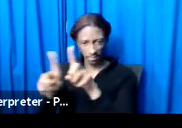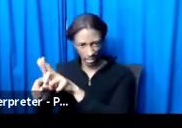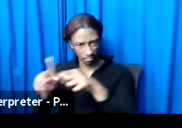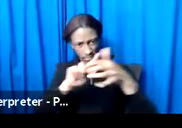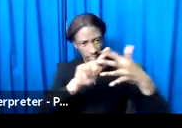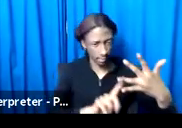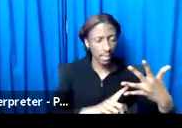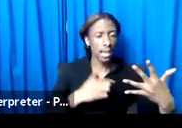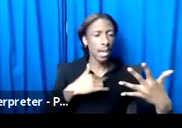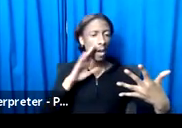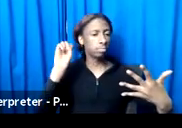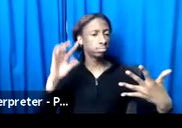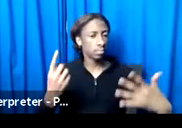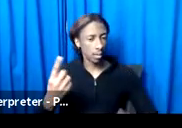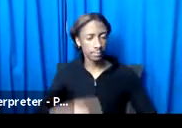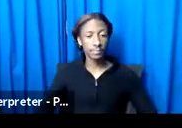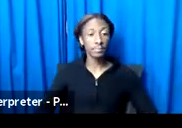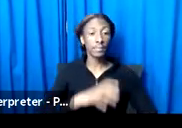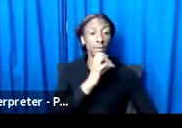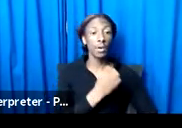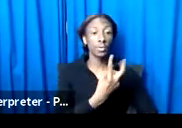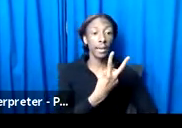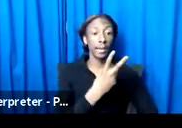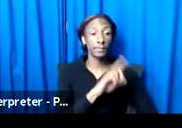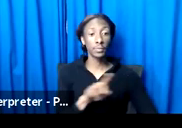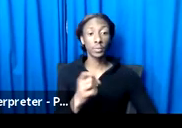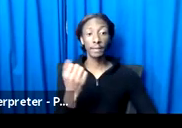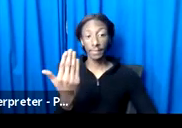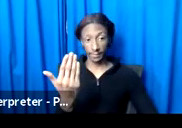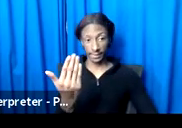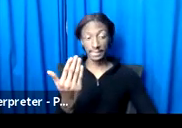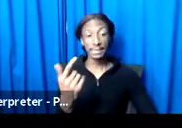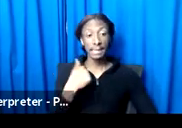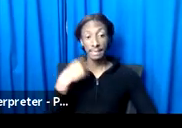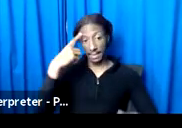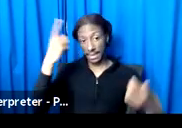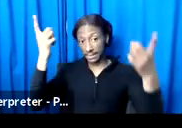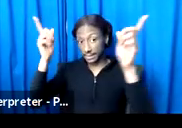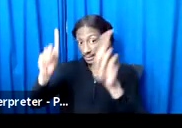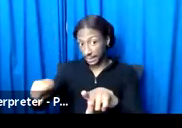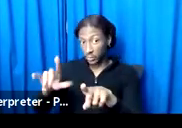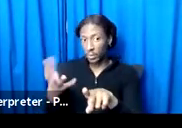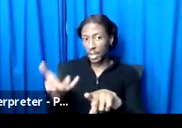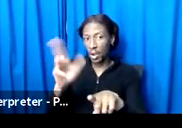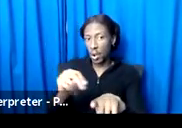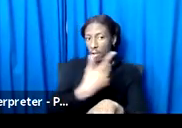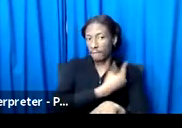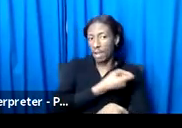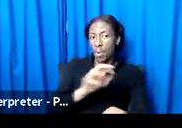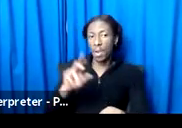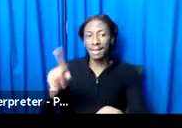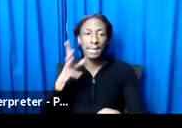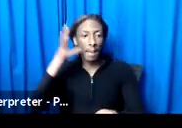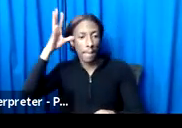of them. Will 12 to 15-year-olds be able to consent to their own vaccines, or do they need a parent's permission to get